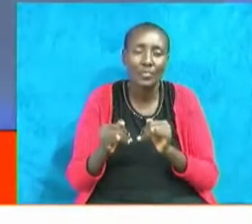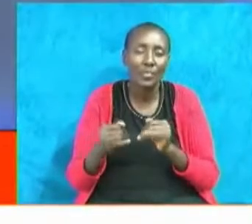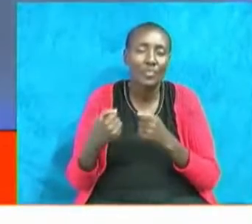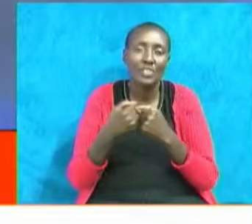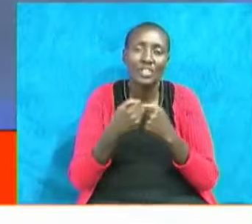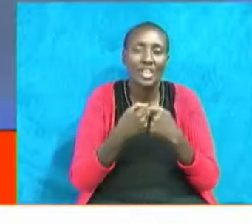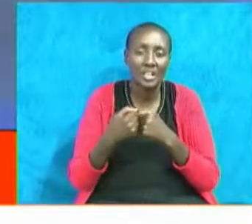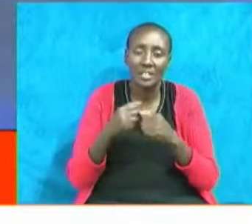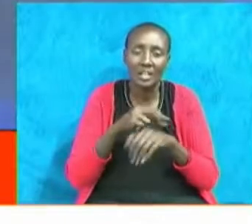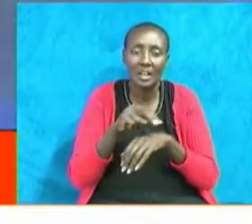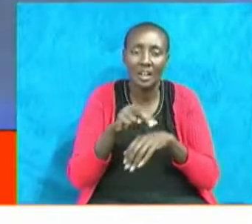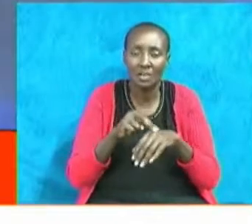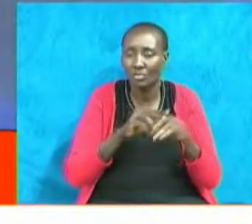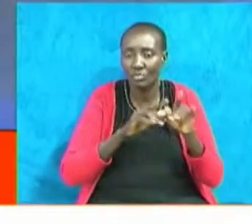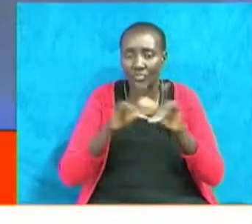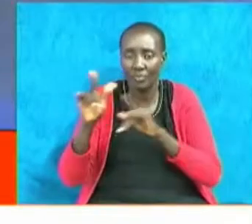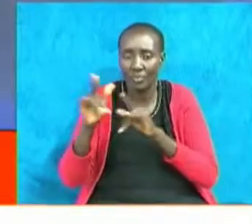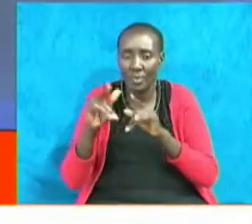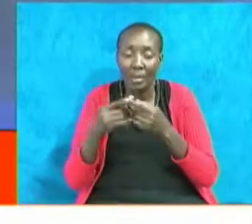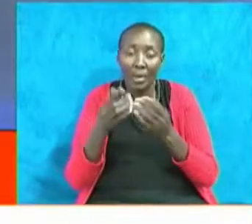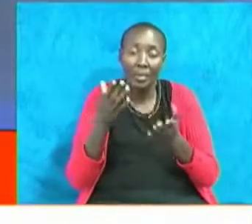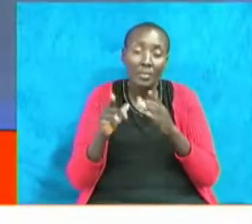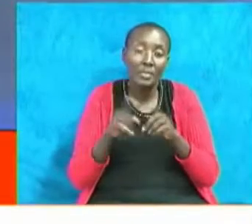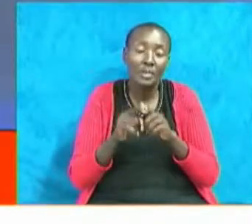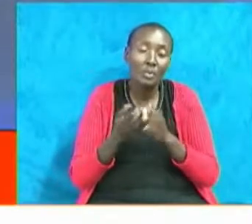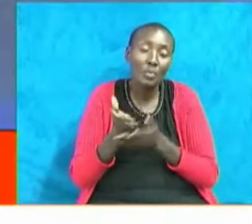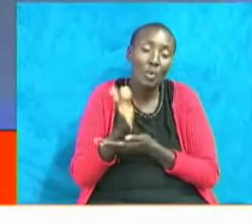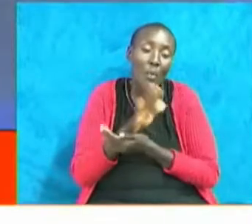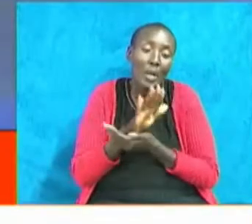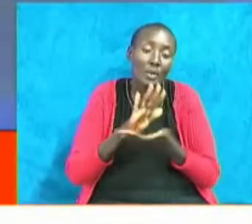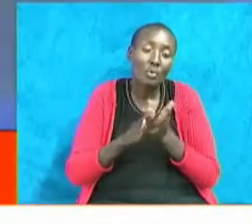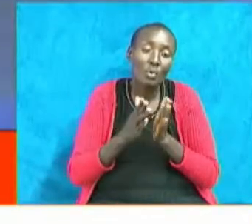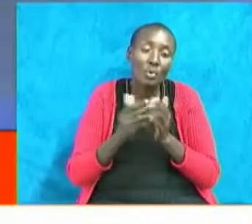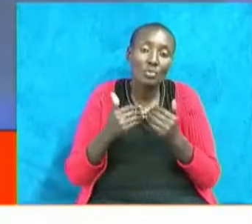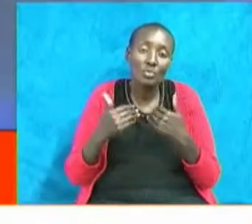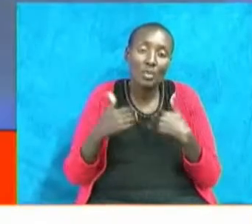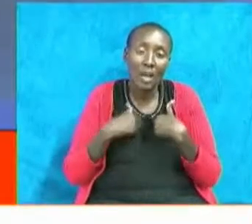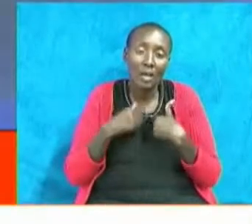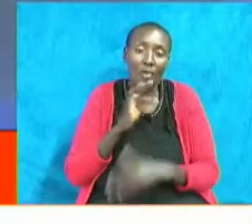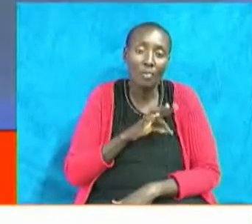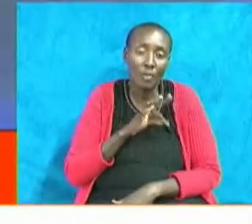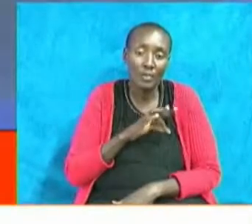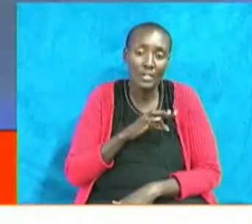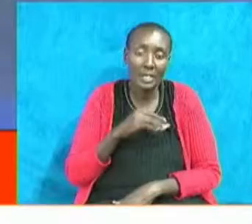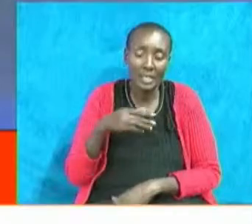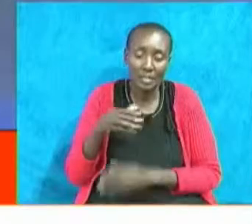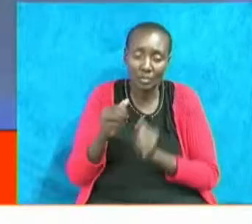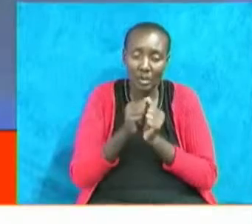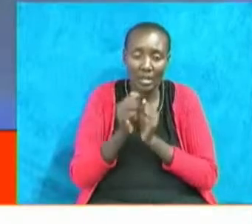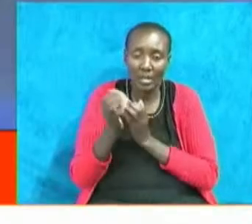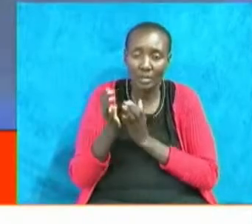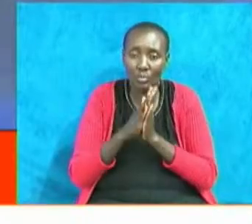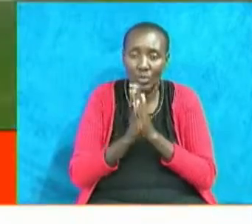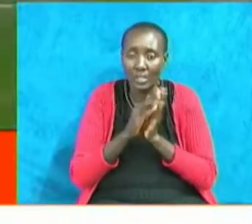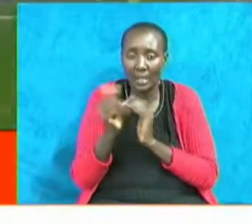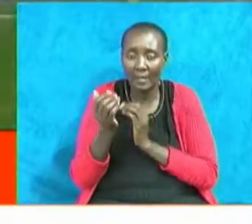carrier and possibly return it to profitability. Let's have a look at this and other stories in business.